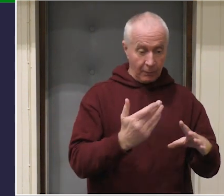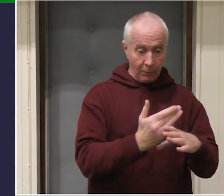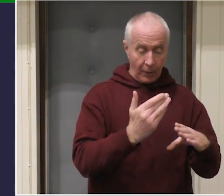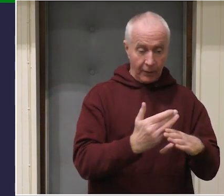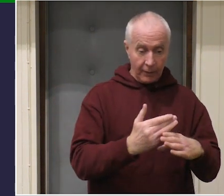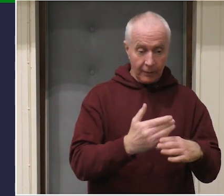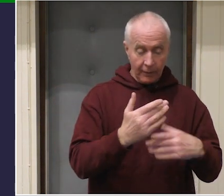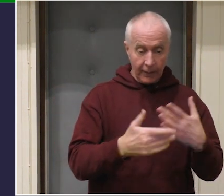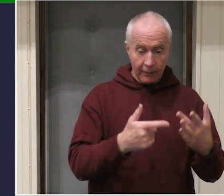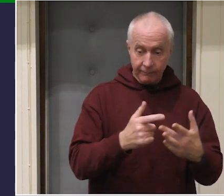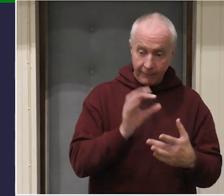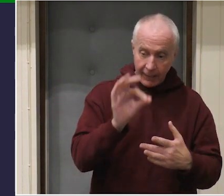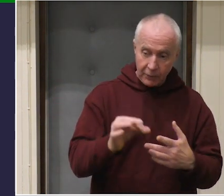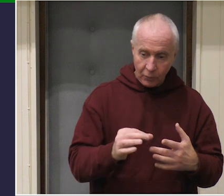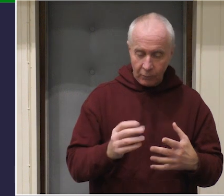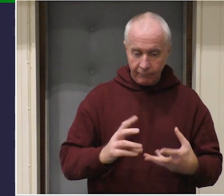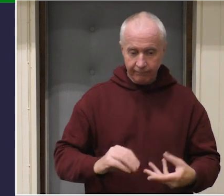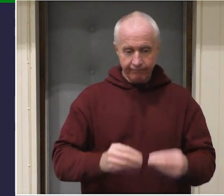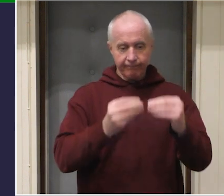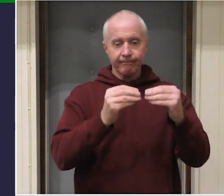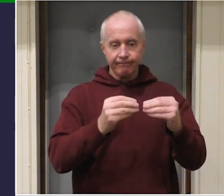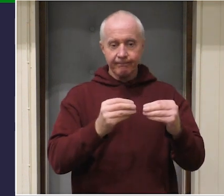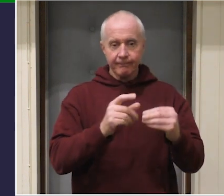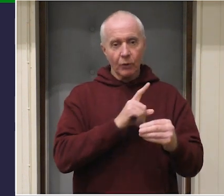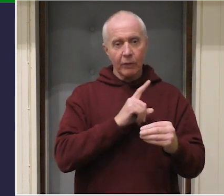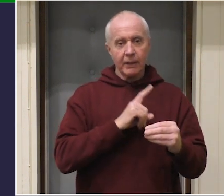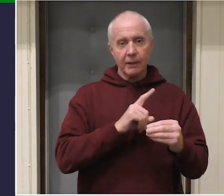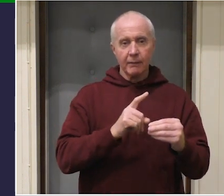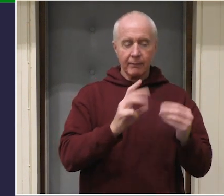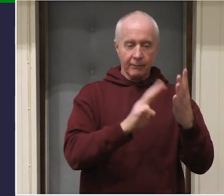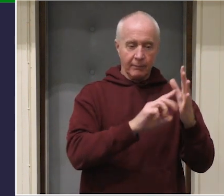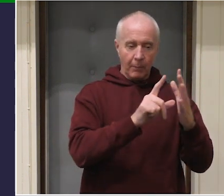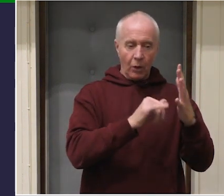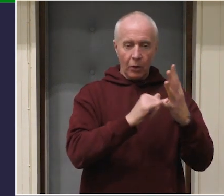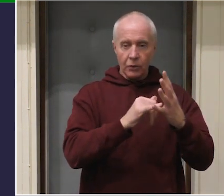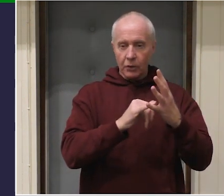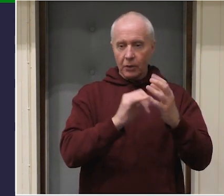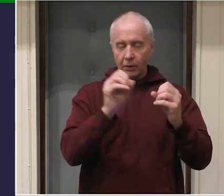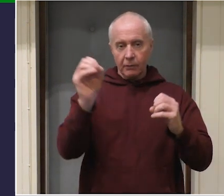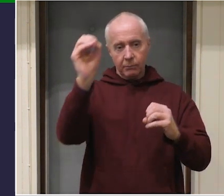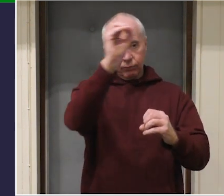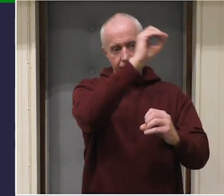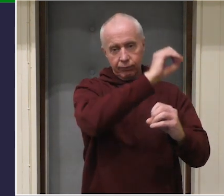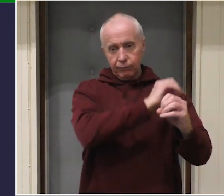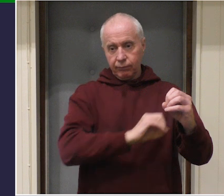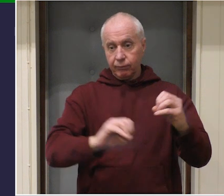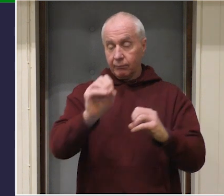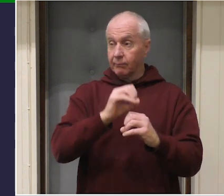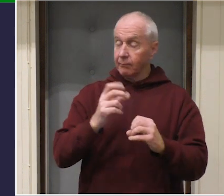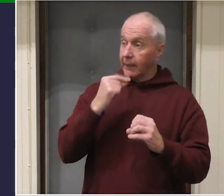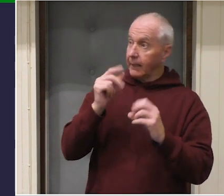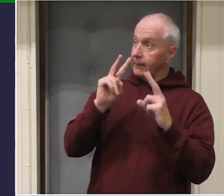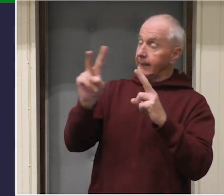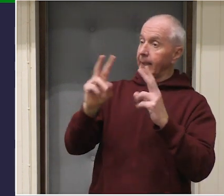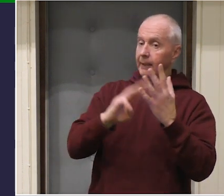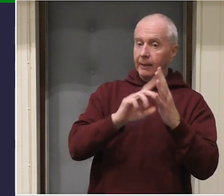to produce a reason, to understand the orbit of the planet Mars. Again, Mars is visible tonight. I was